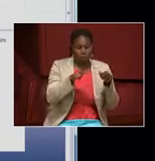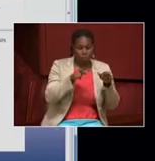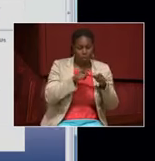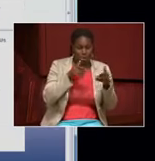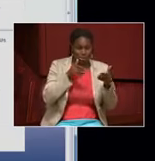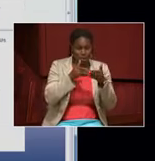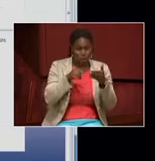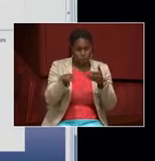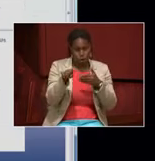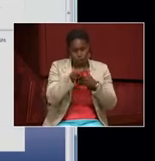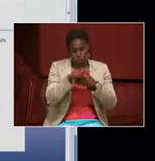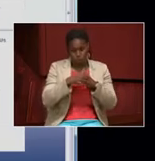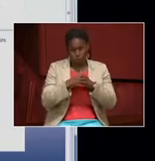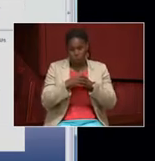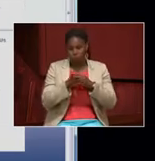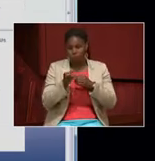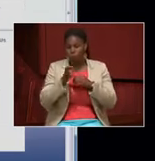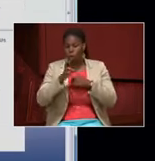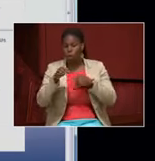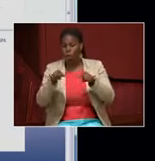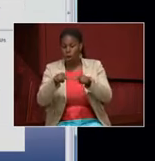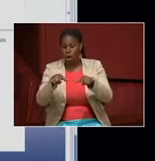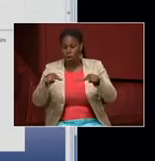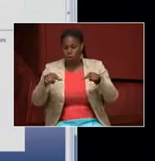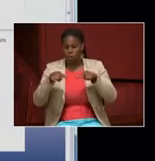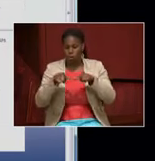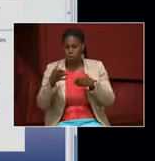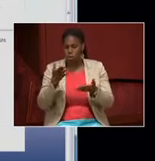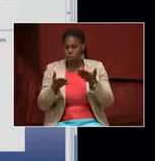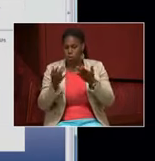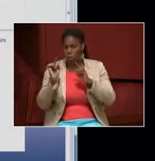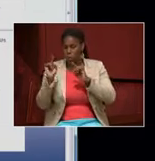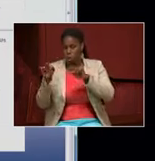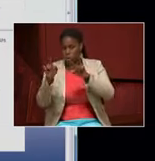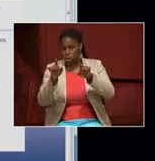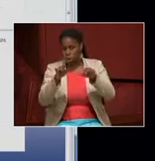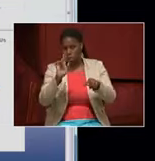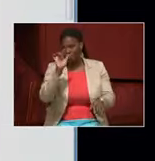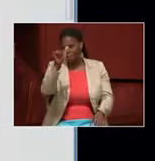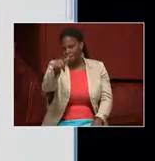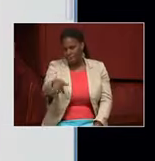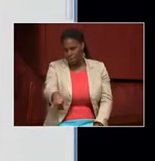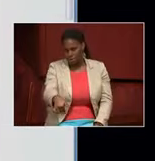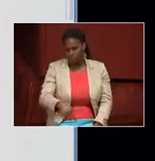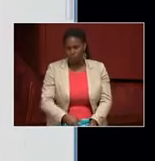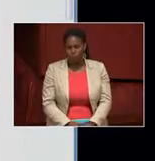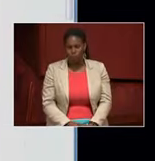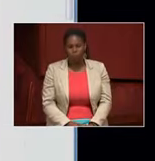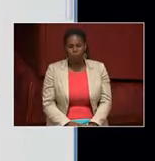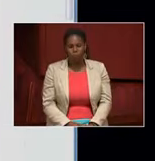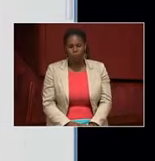you or a location that you may want to visit sometime down the road.